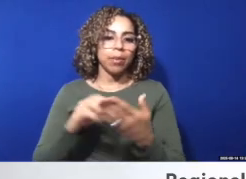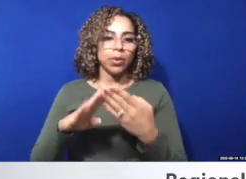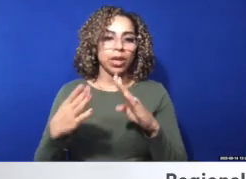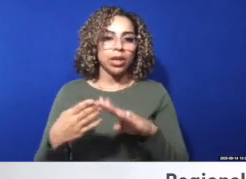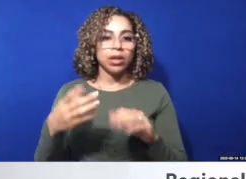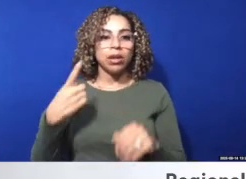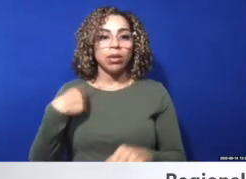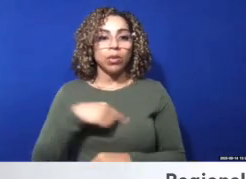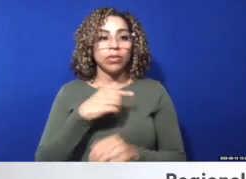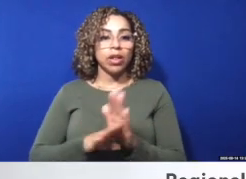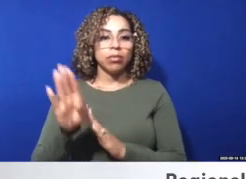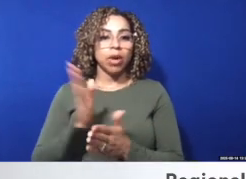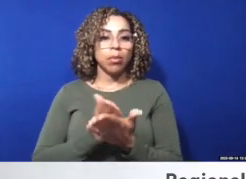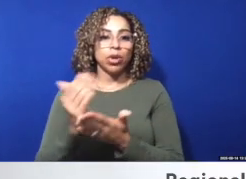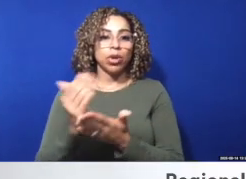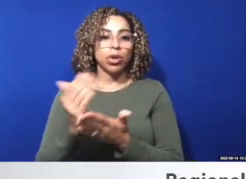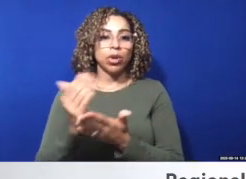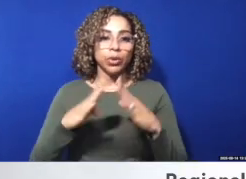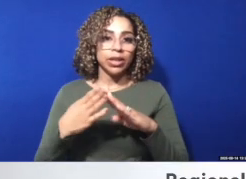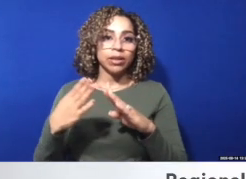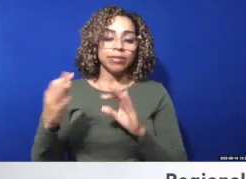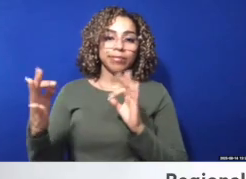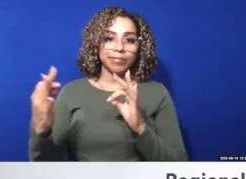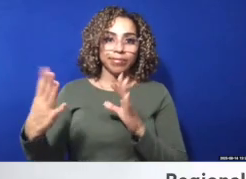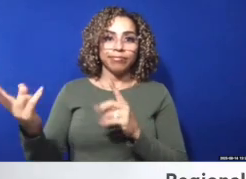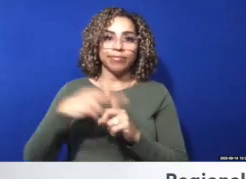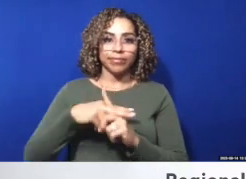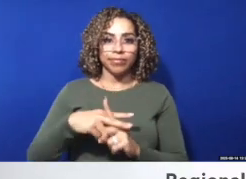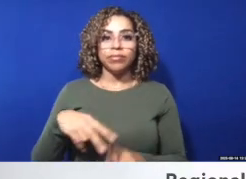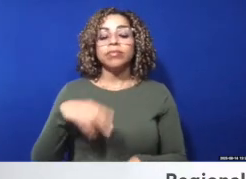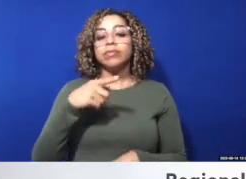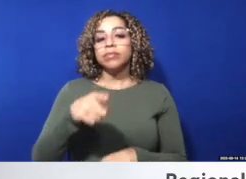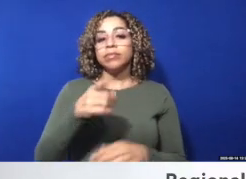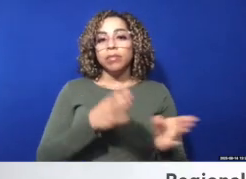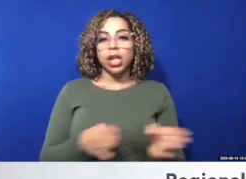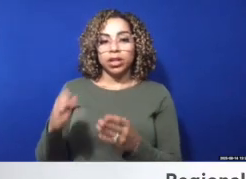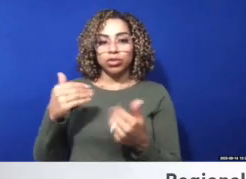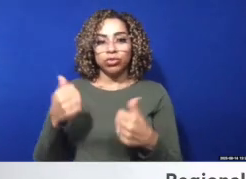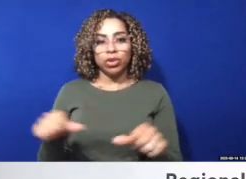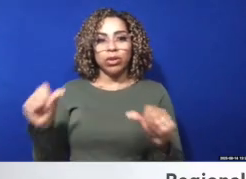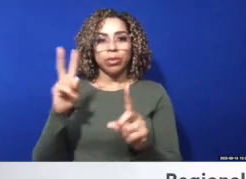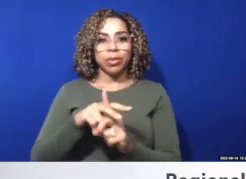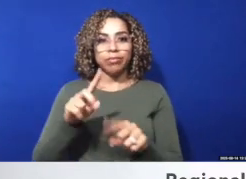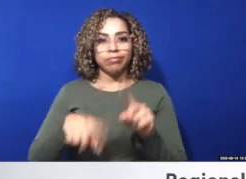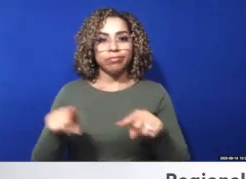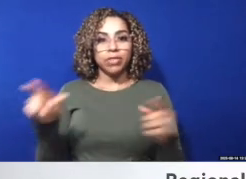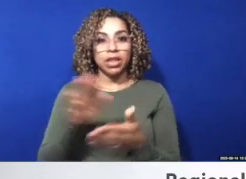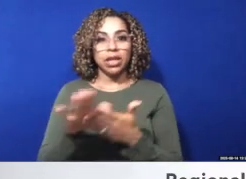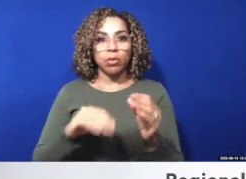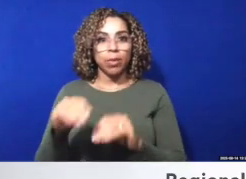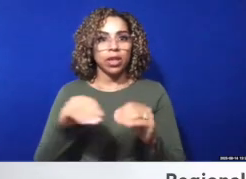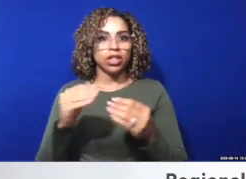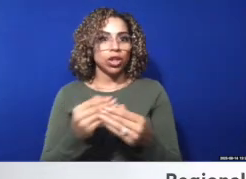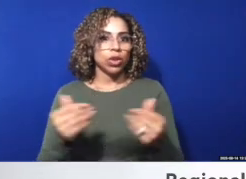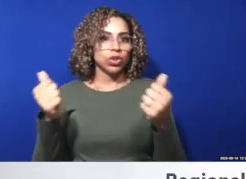feedback. These projects provide funding to plan for and implement a variety of clean mobility solutions that can help folks get